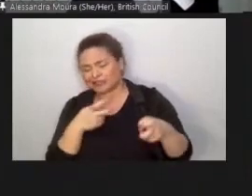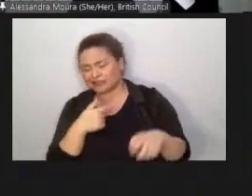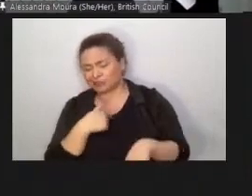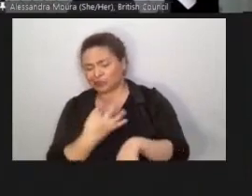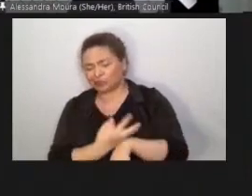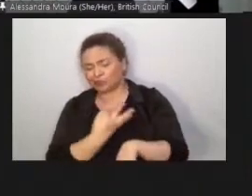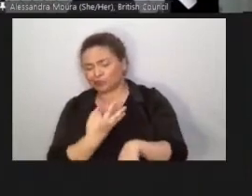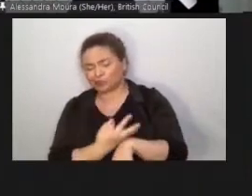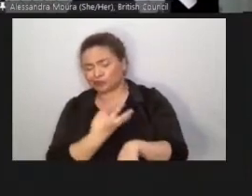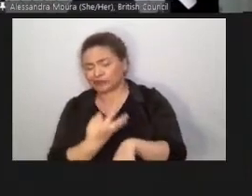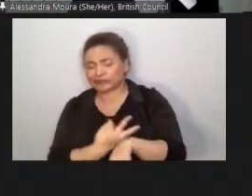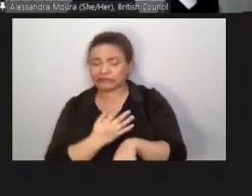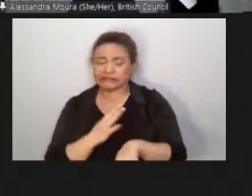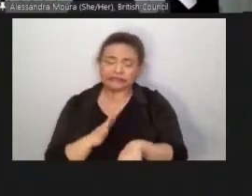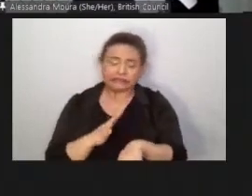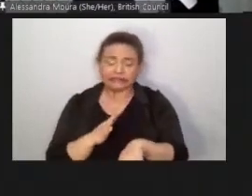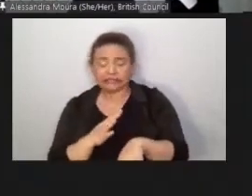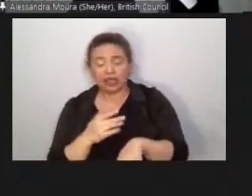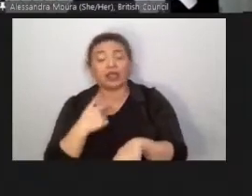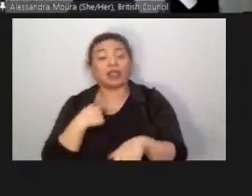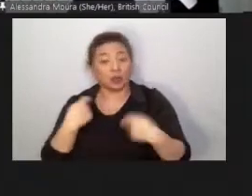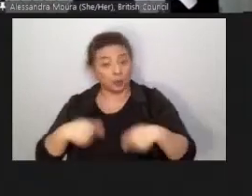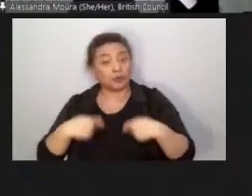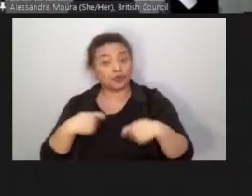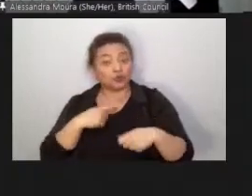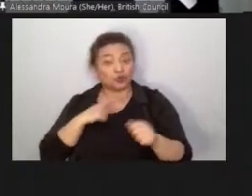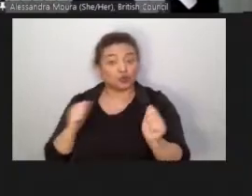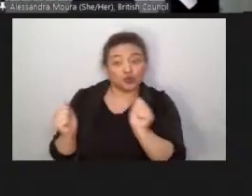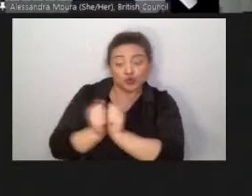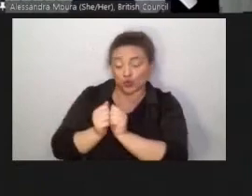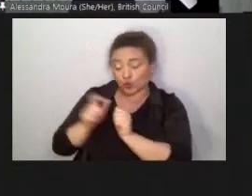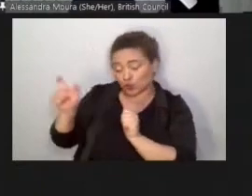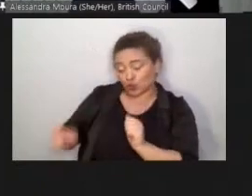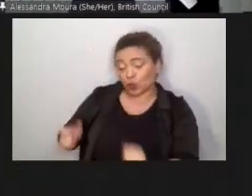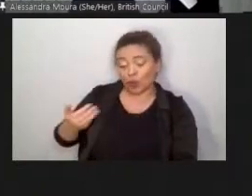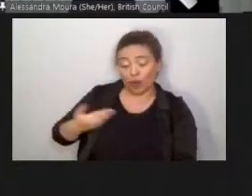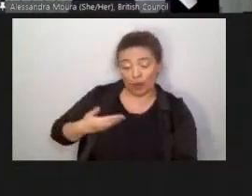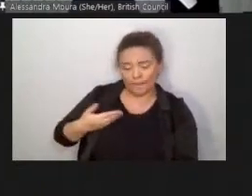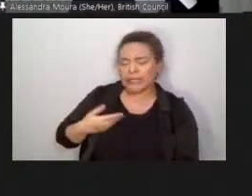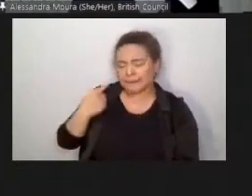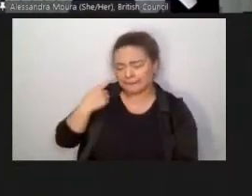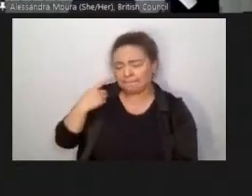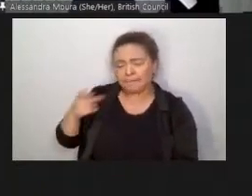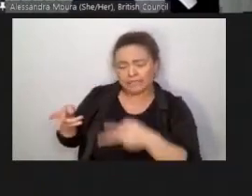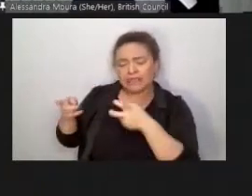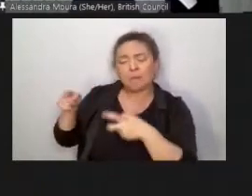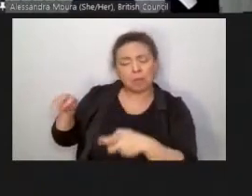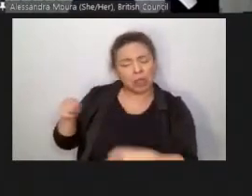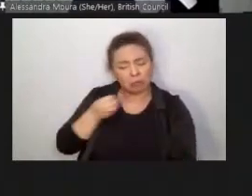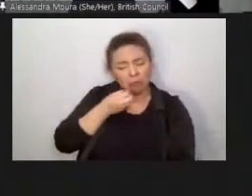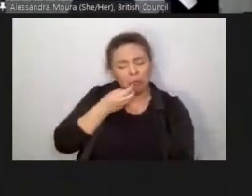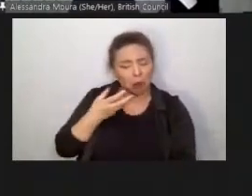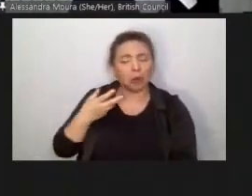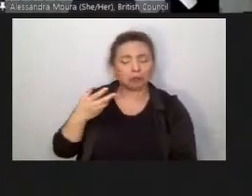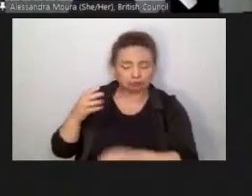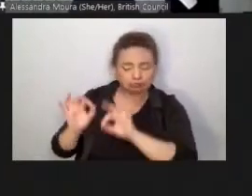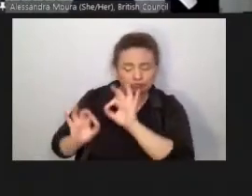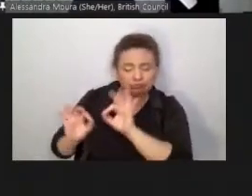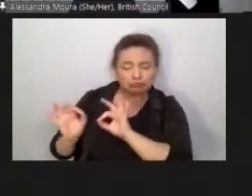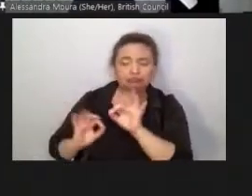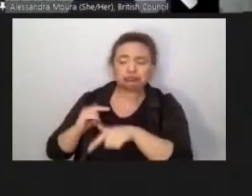with who's good at it. And actually, when I plan on doing something, to actually use them as a soundboard